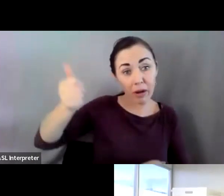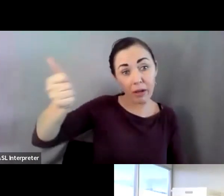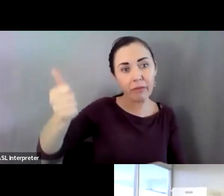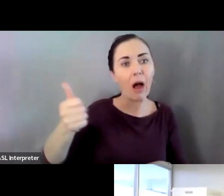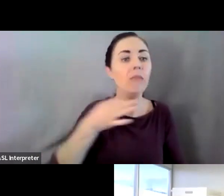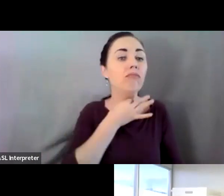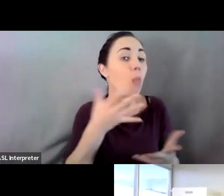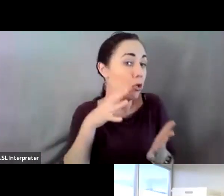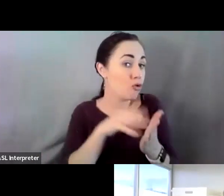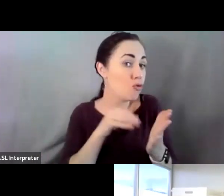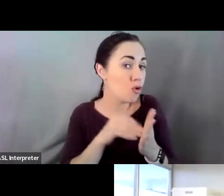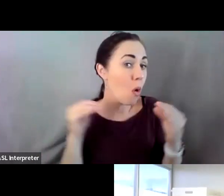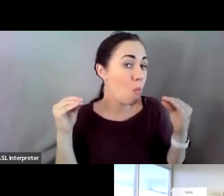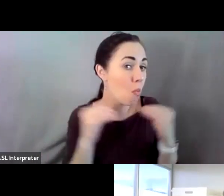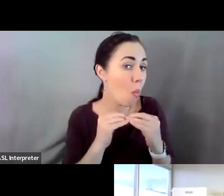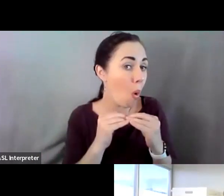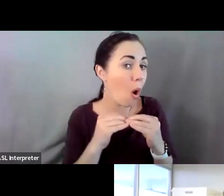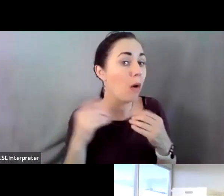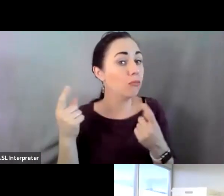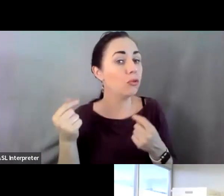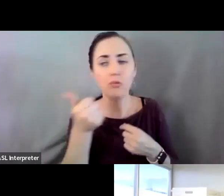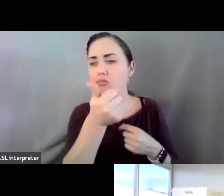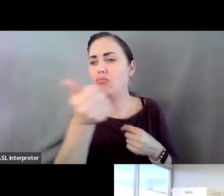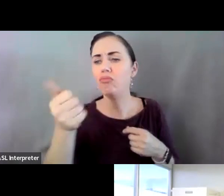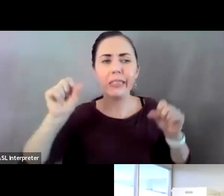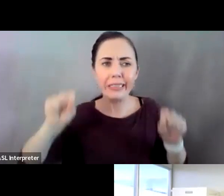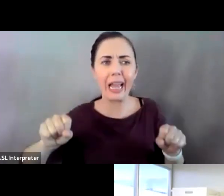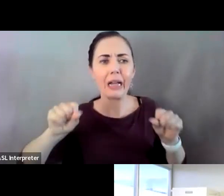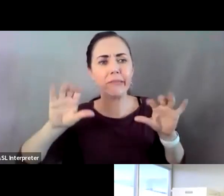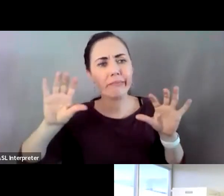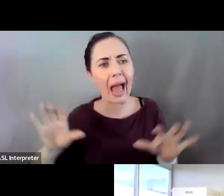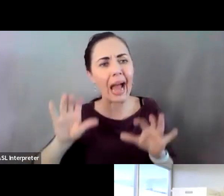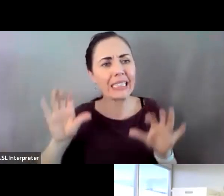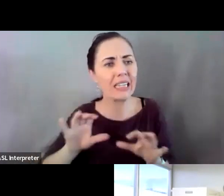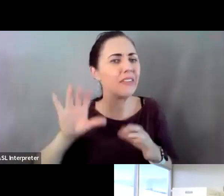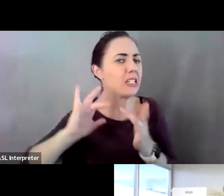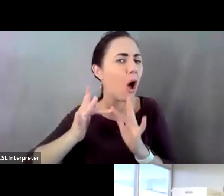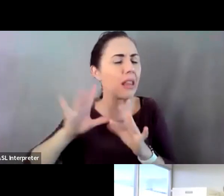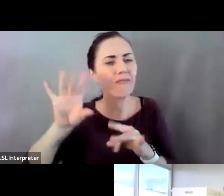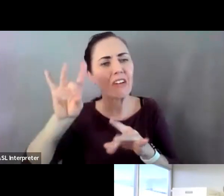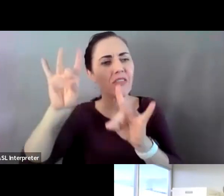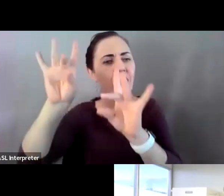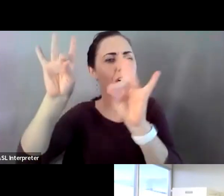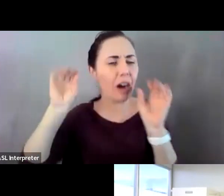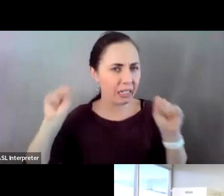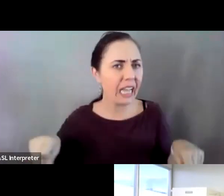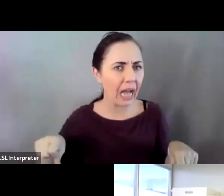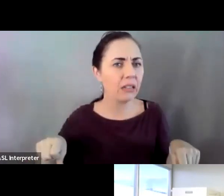fungi, I think there are a lot of things that you can do yourself. There are a lot of activities that you can find online.